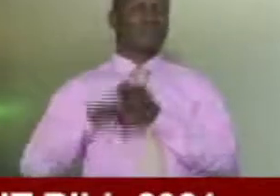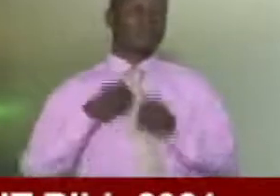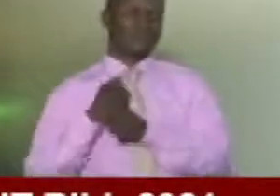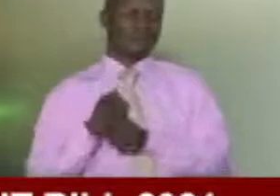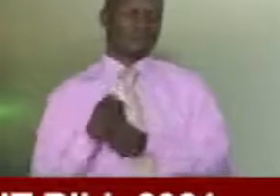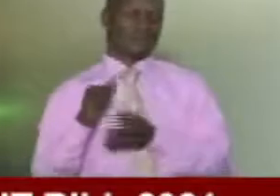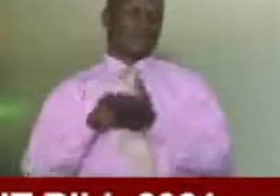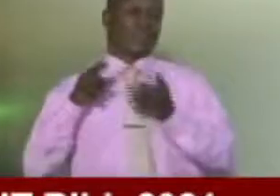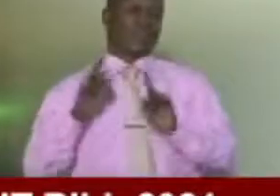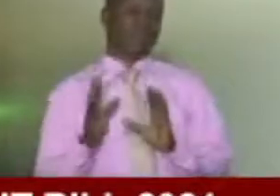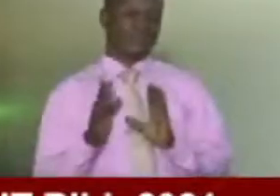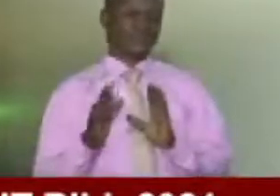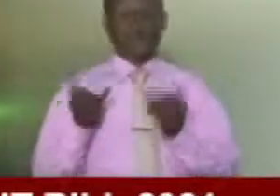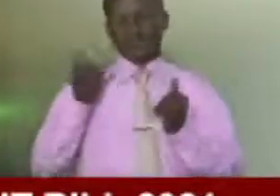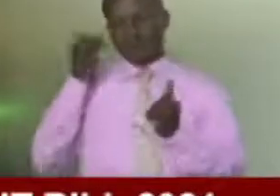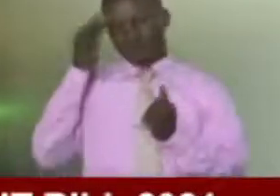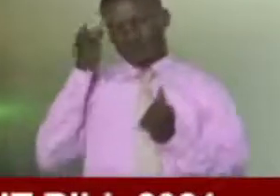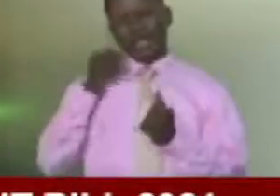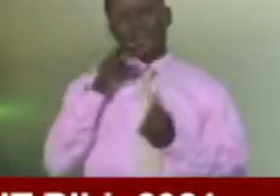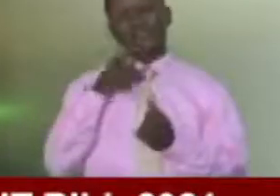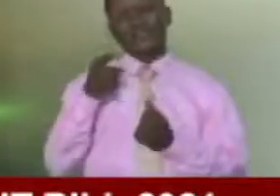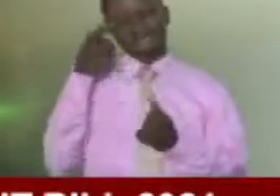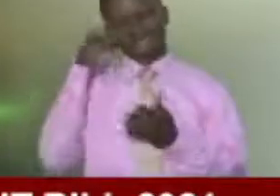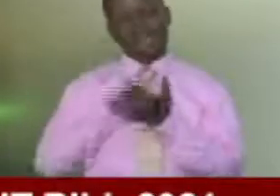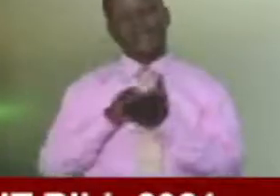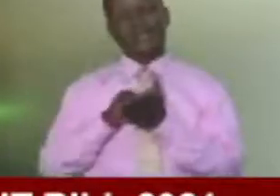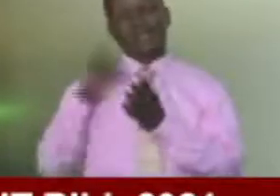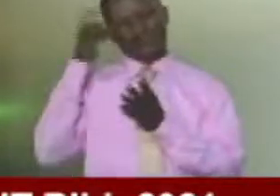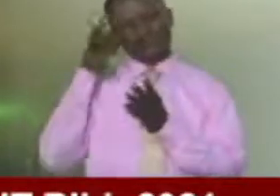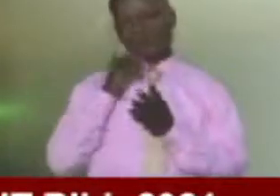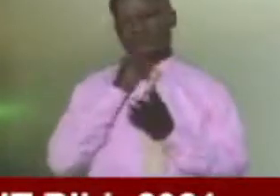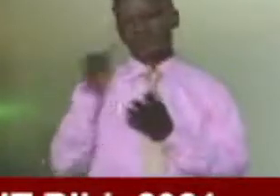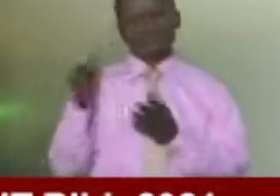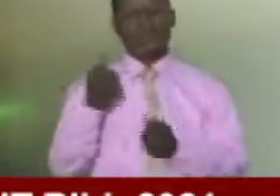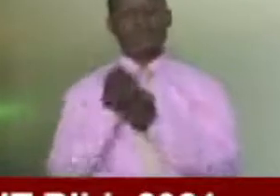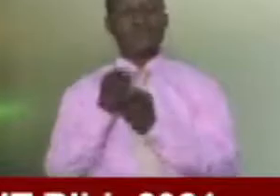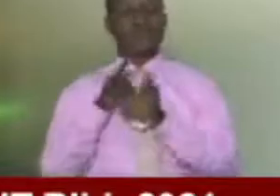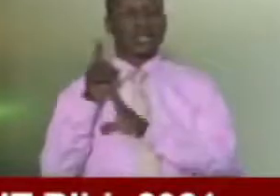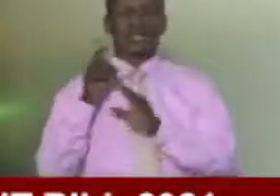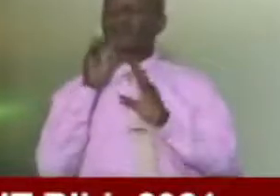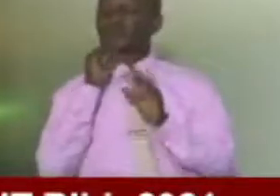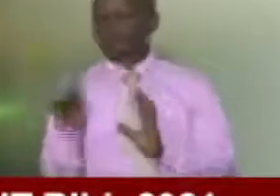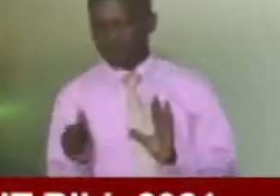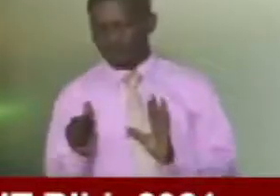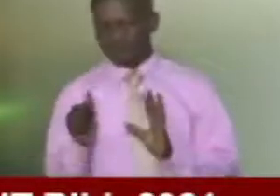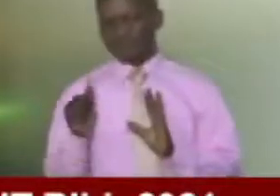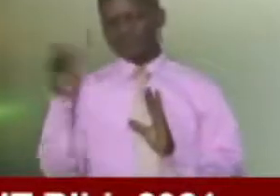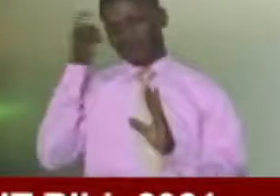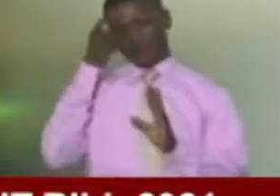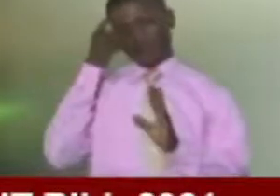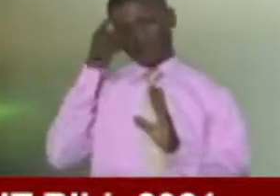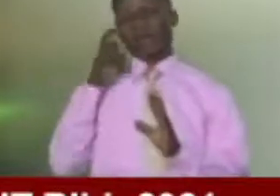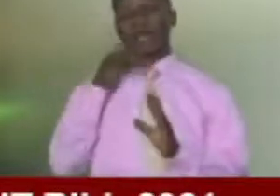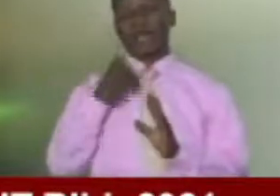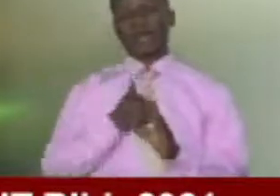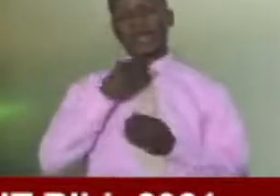direct. So why are you saying the governors are against direct, governors are against indirect? It is totally false. The governors are just saying